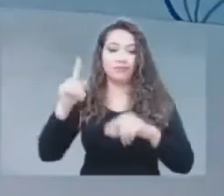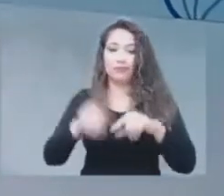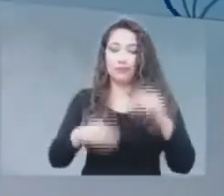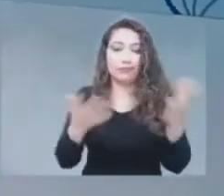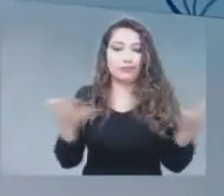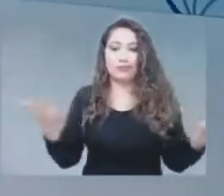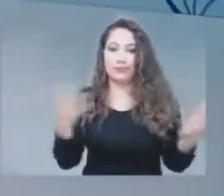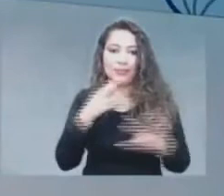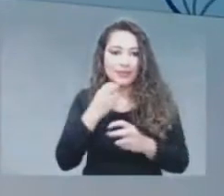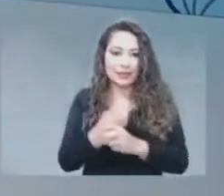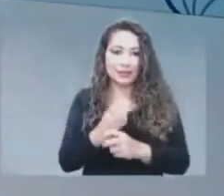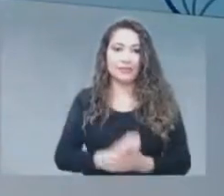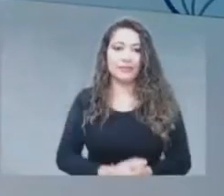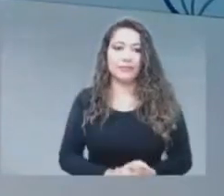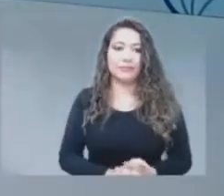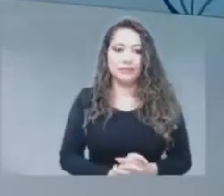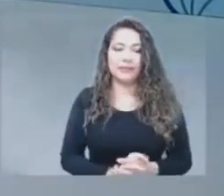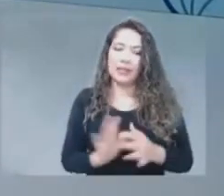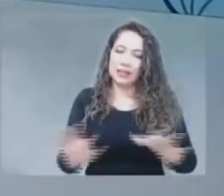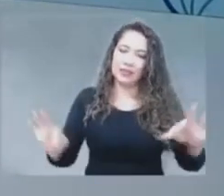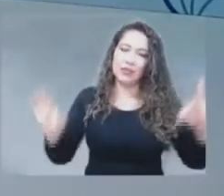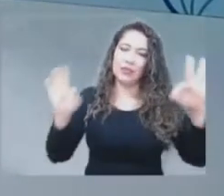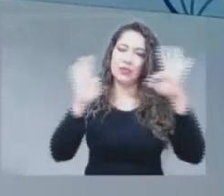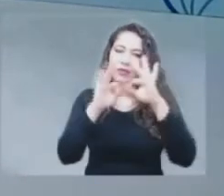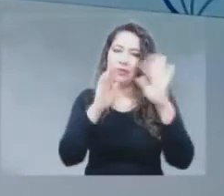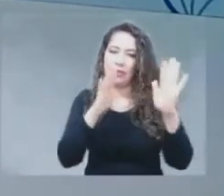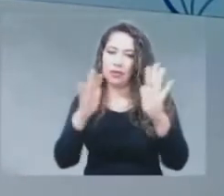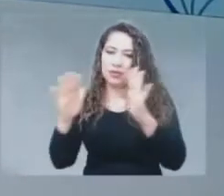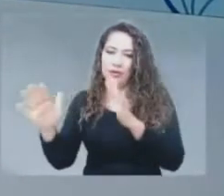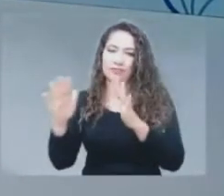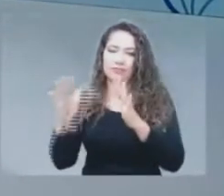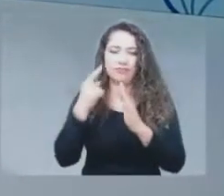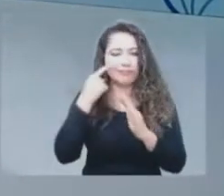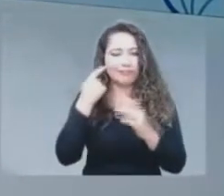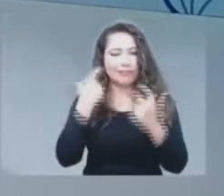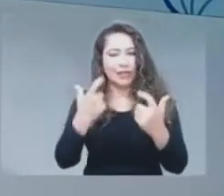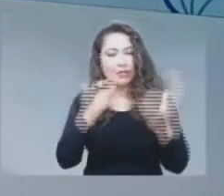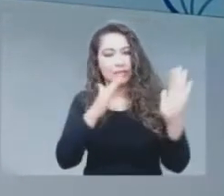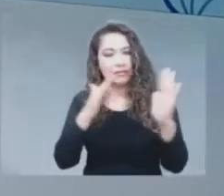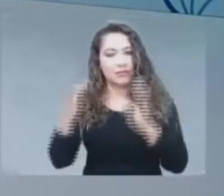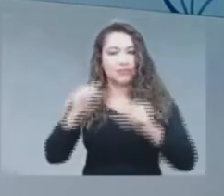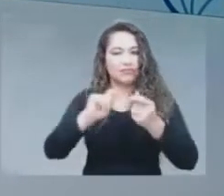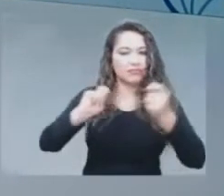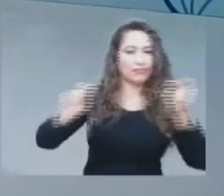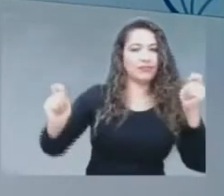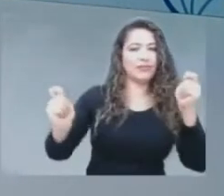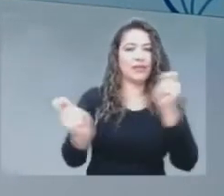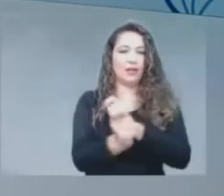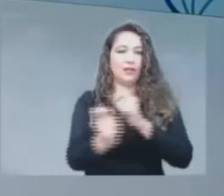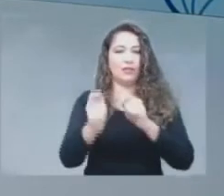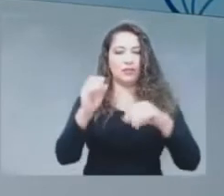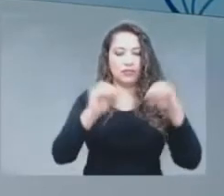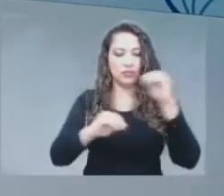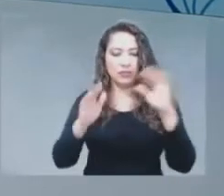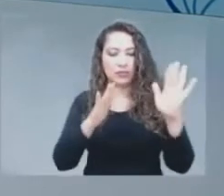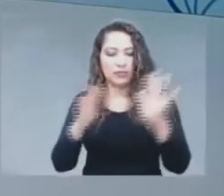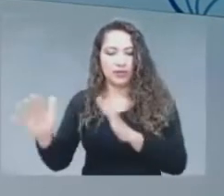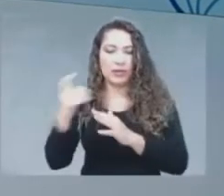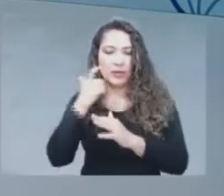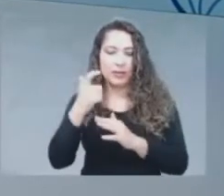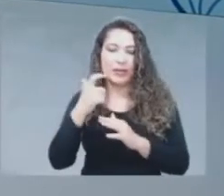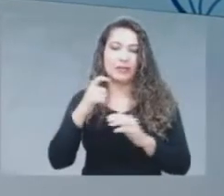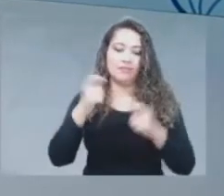And that's why we consider that the spectrum is an essential one. It's an enabling factor for that productive transformation